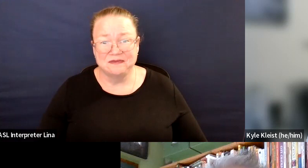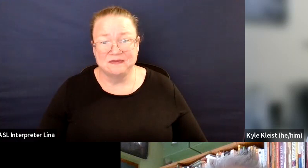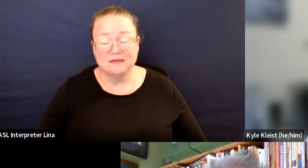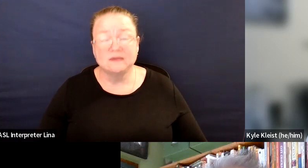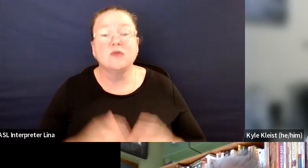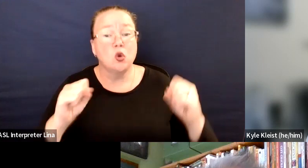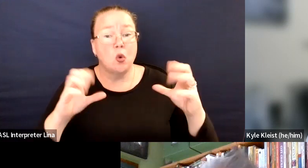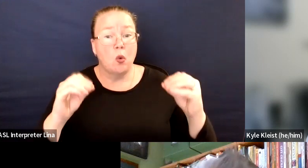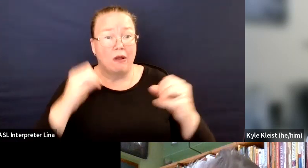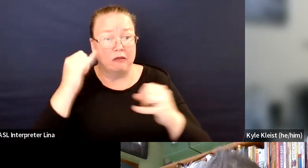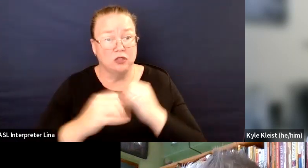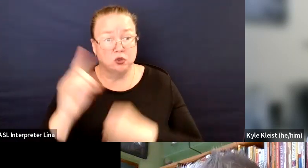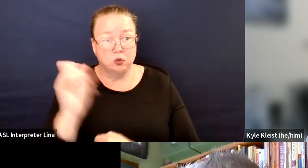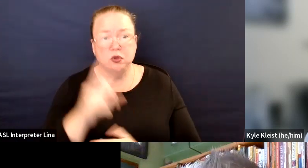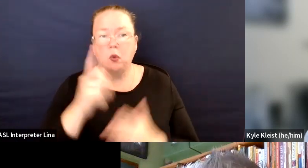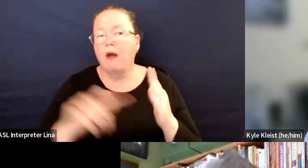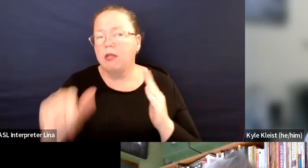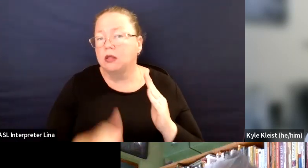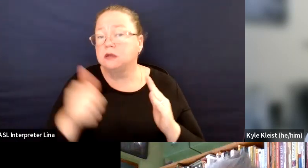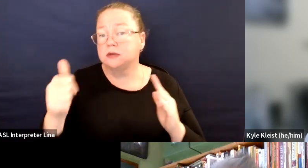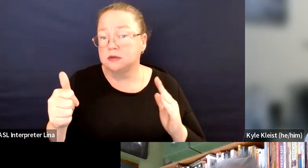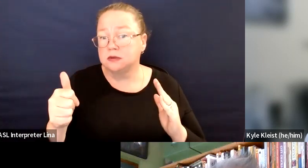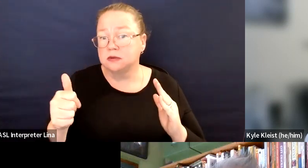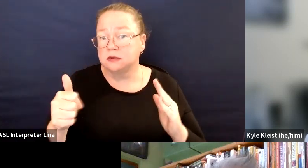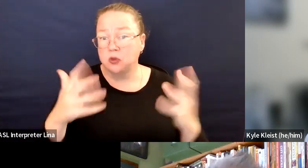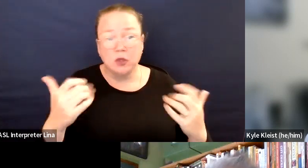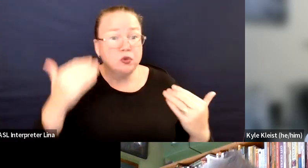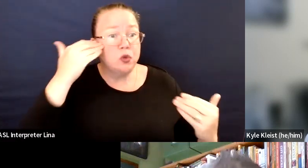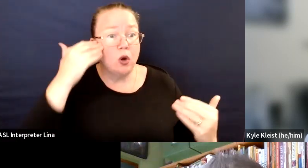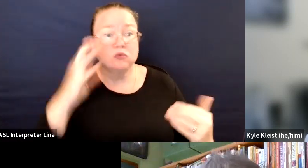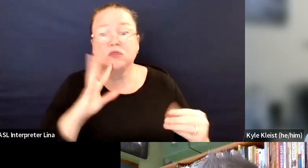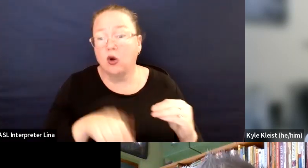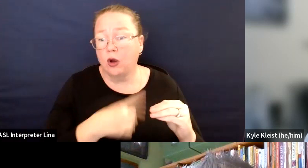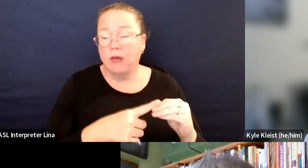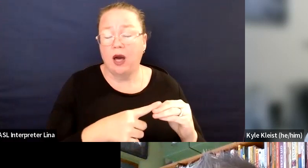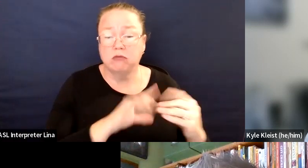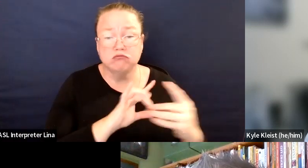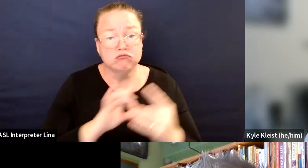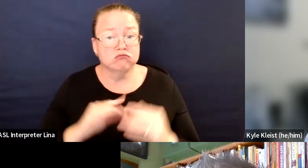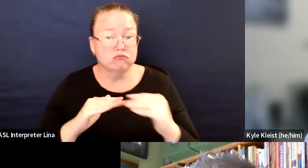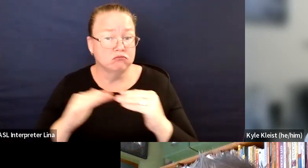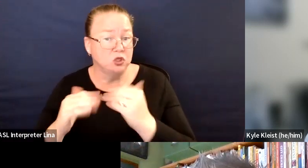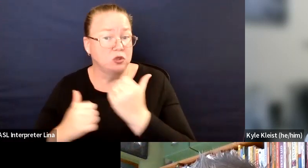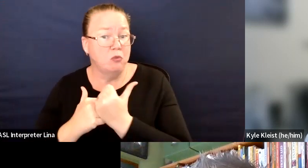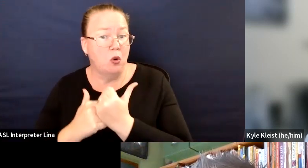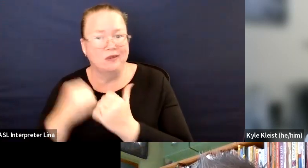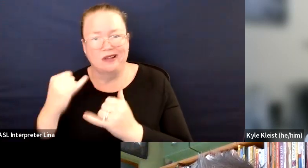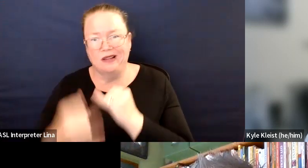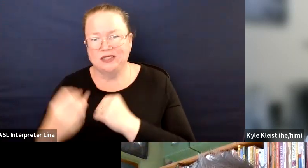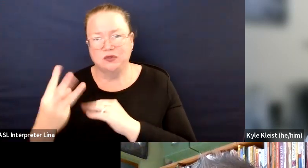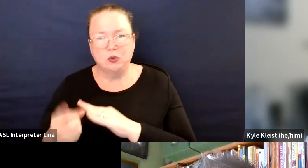So our last question, what else do you want to know or talk about with regards to peer support in our last few